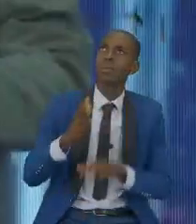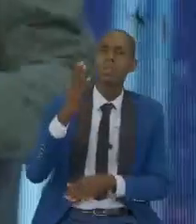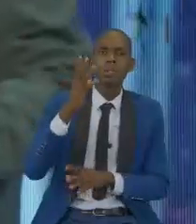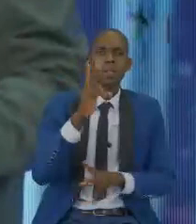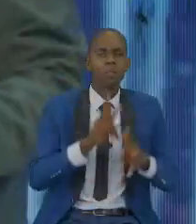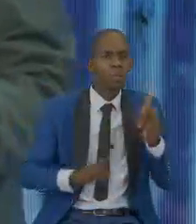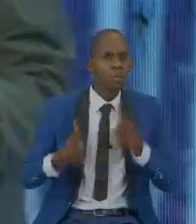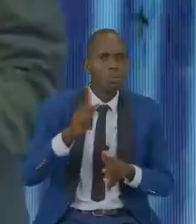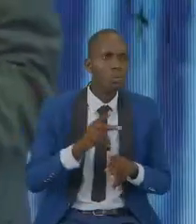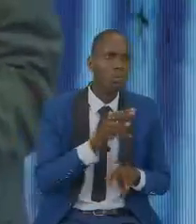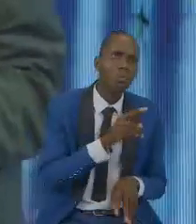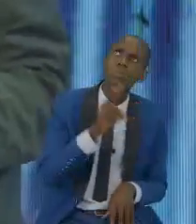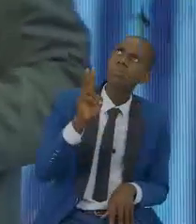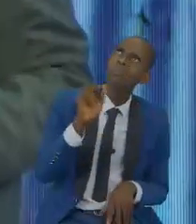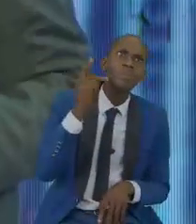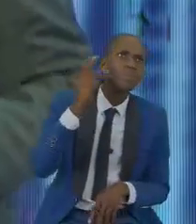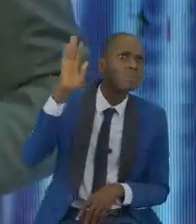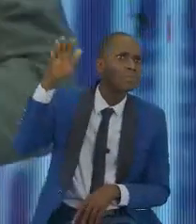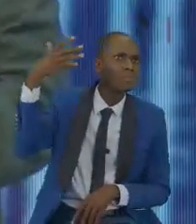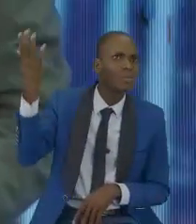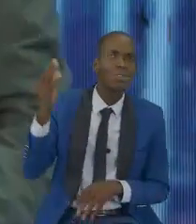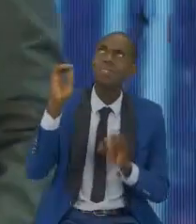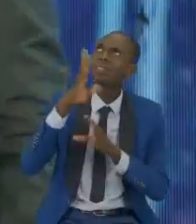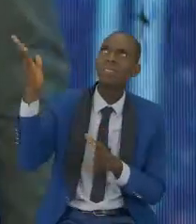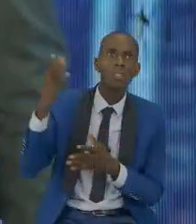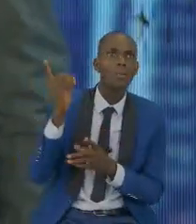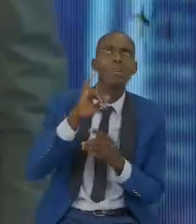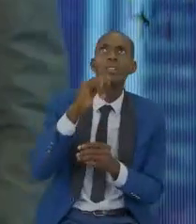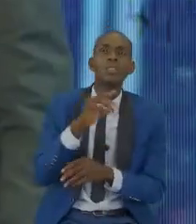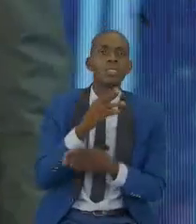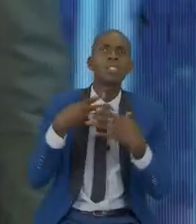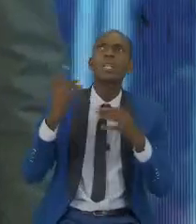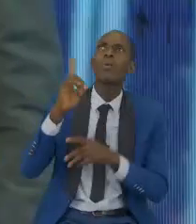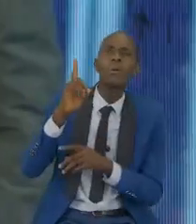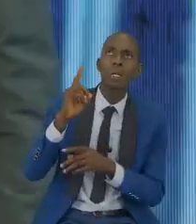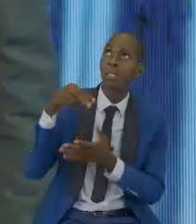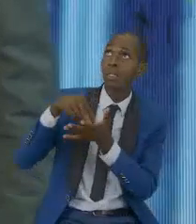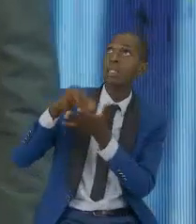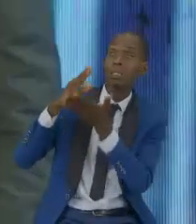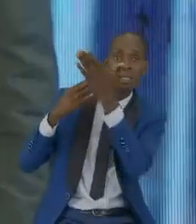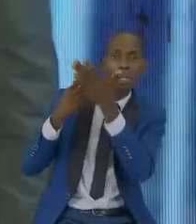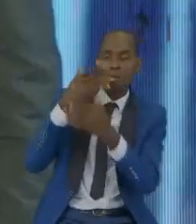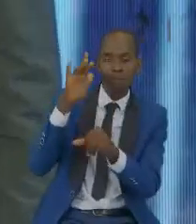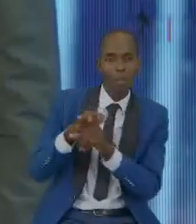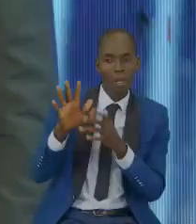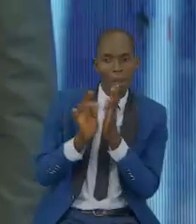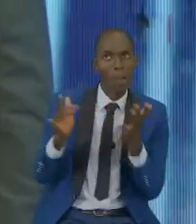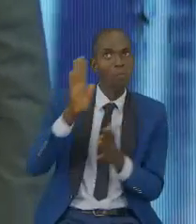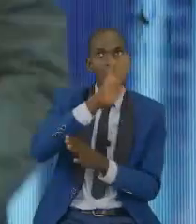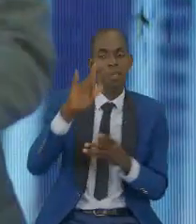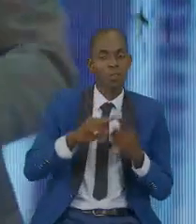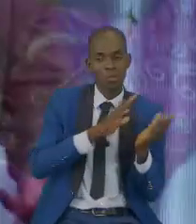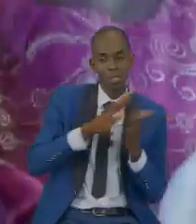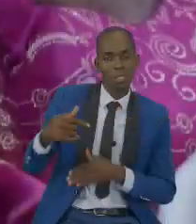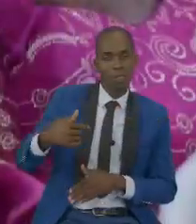see nothing. They don't see. Where is the healer? Look at him standing there. He said he will never leave me. He'll never forsake me. He's